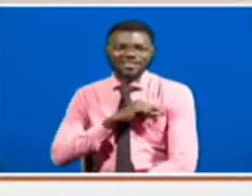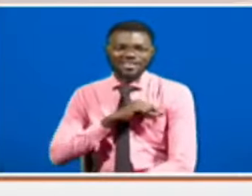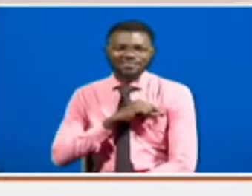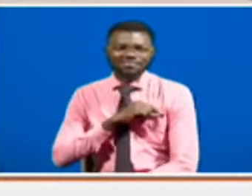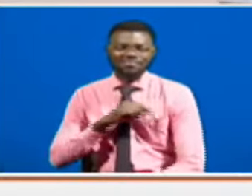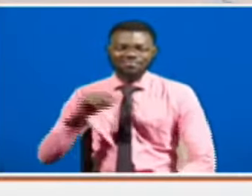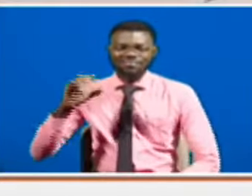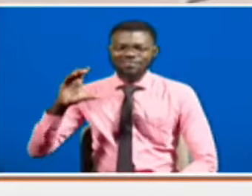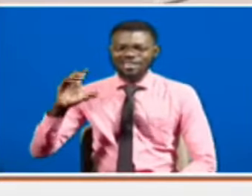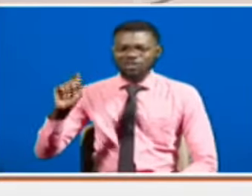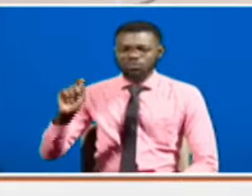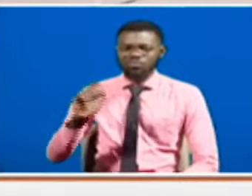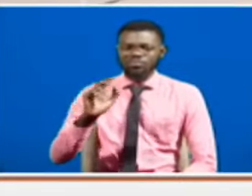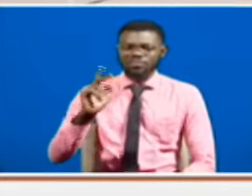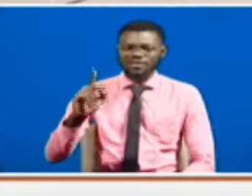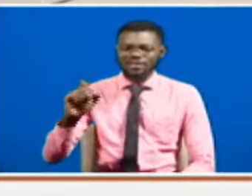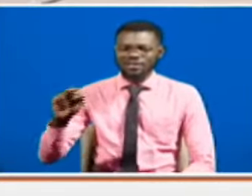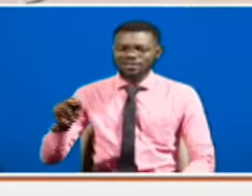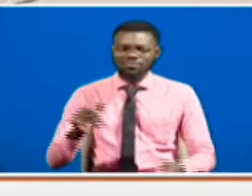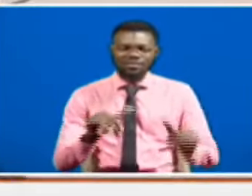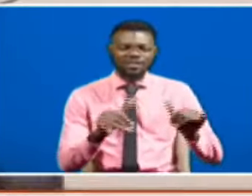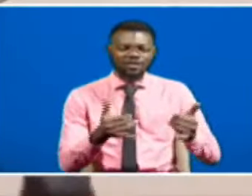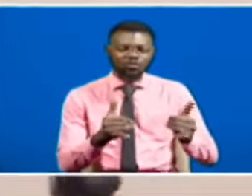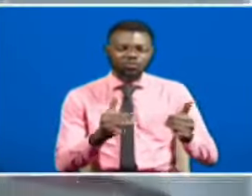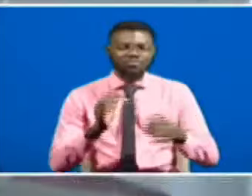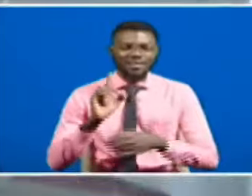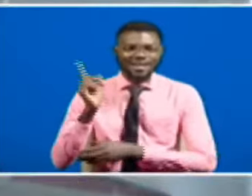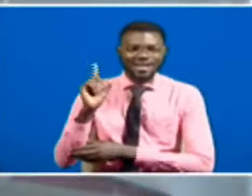Chris Dairu, KTN News, Nairobi.